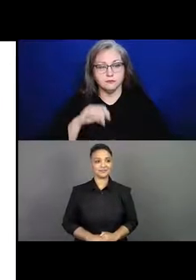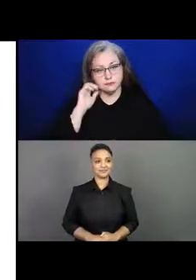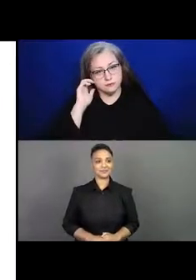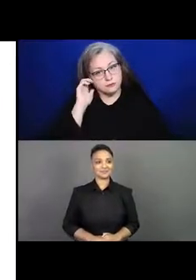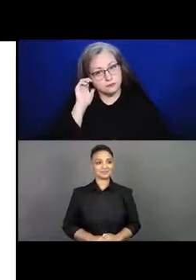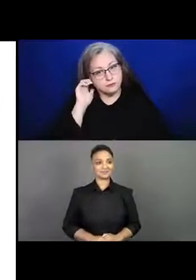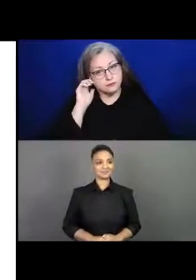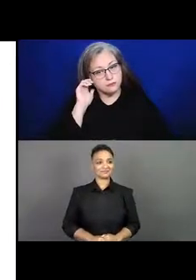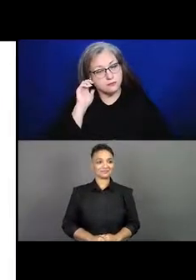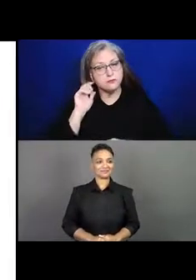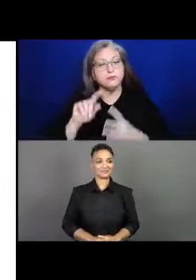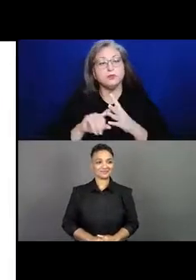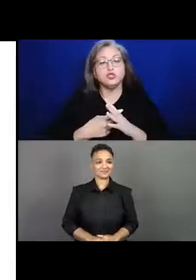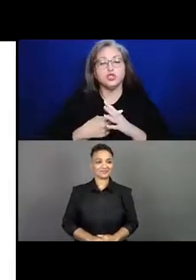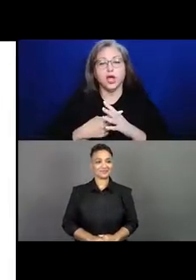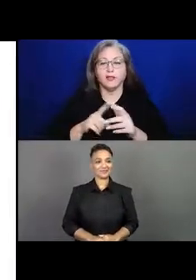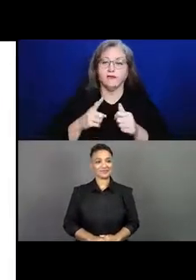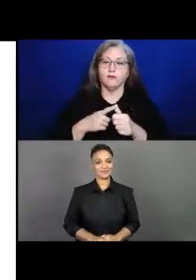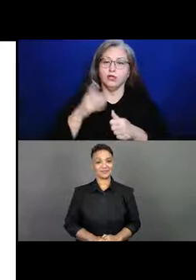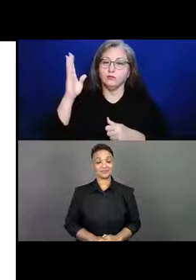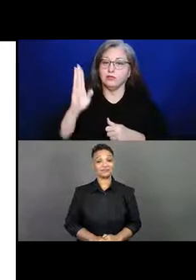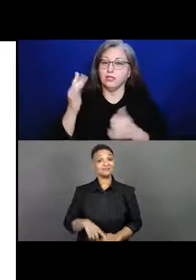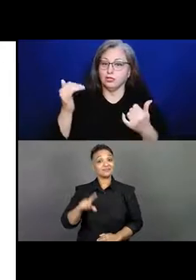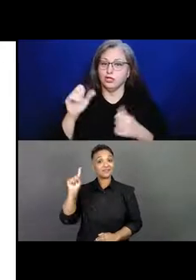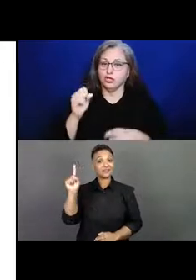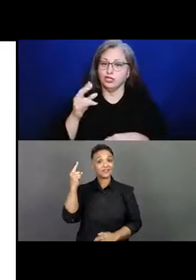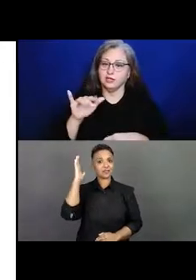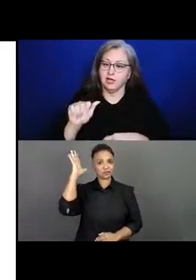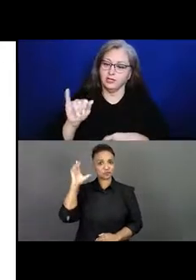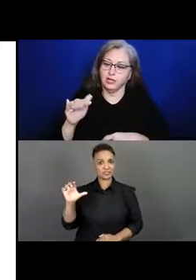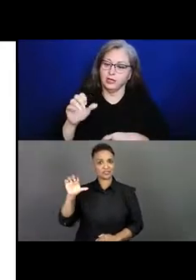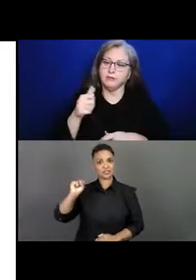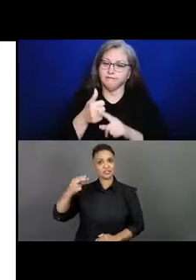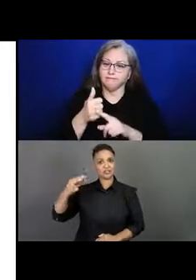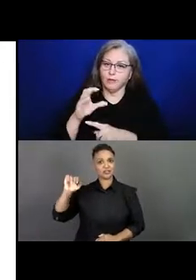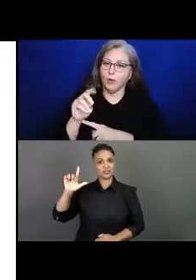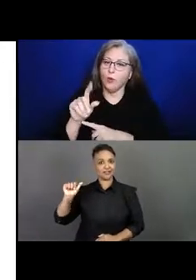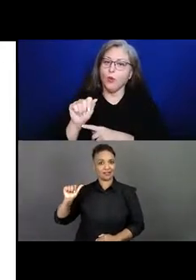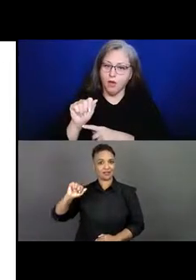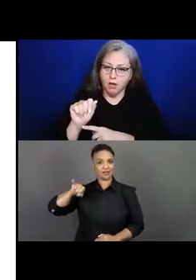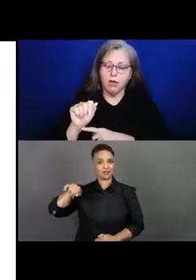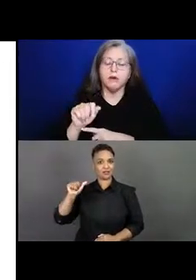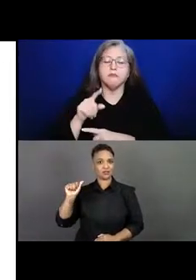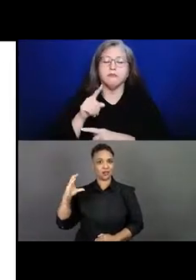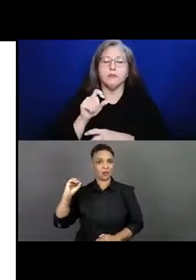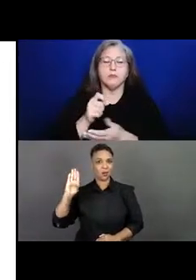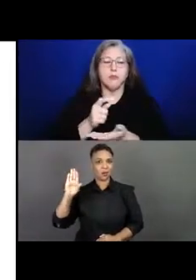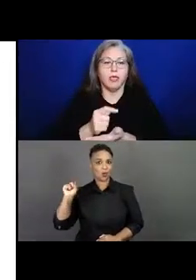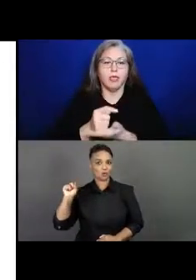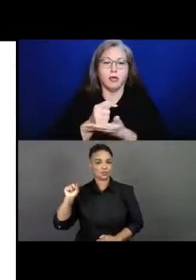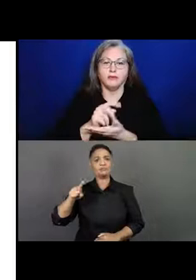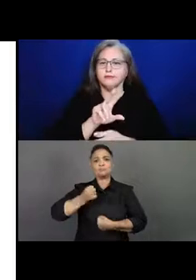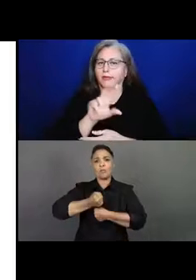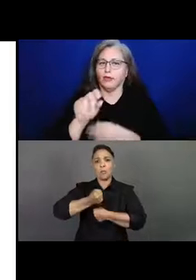I'm going to start with the first presenter for today, Sheila Jacobs. She's a coder. She's been a therapist for 30 years